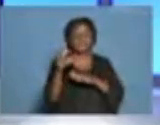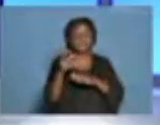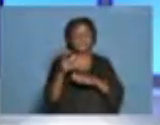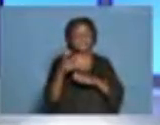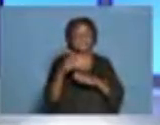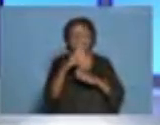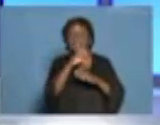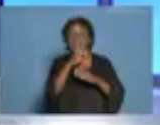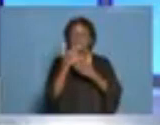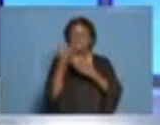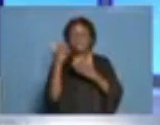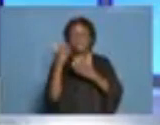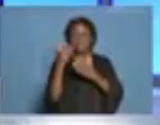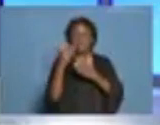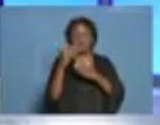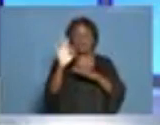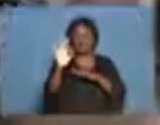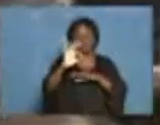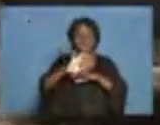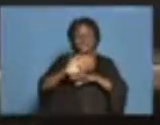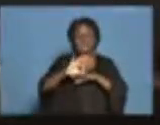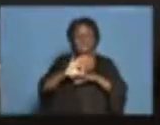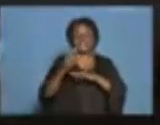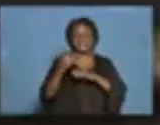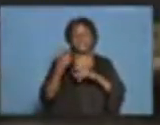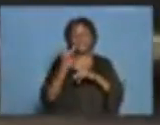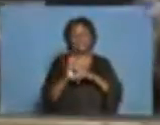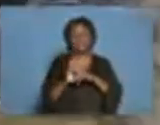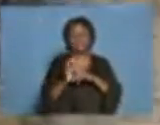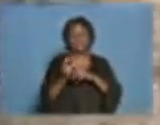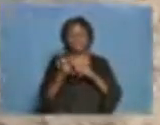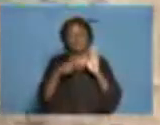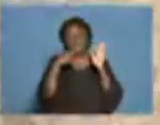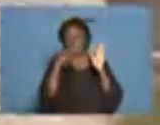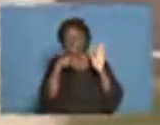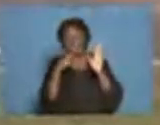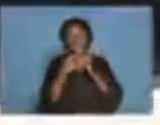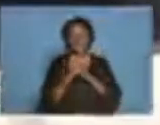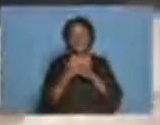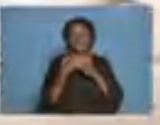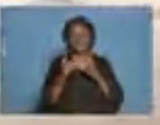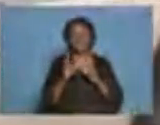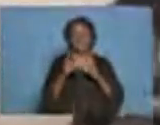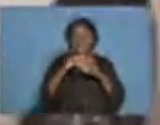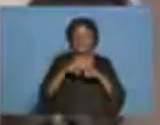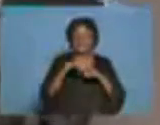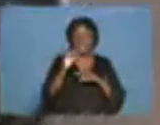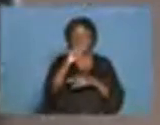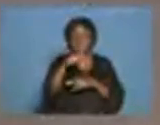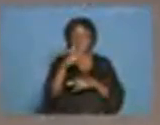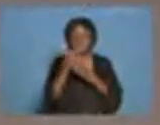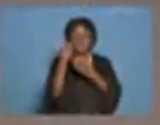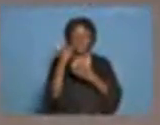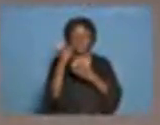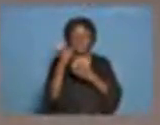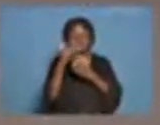Fern Carey has the latest. During Wednesday's proceedings, attorney for sitting member of parliament and former executive chairman of the Water and